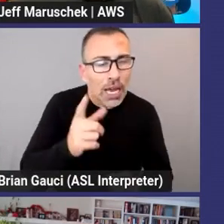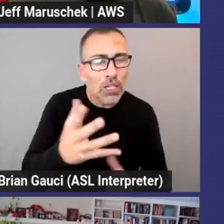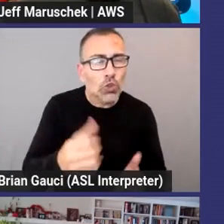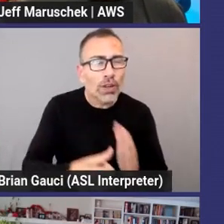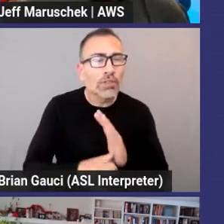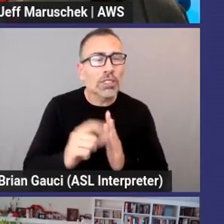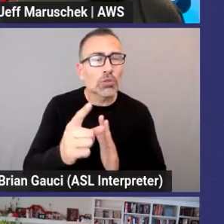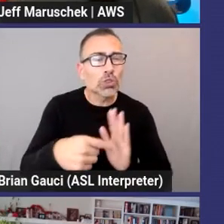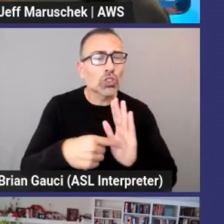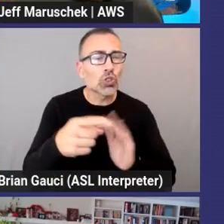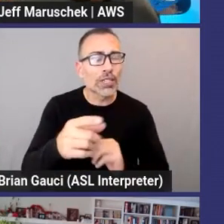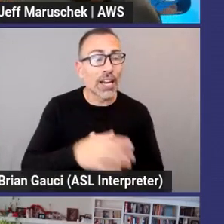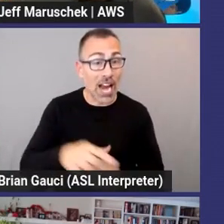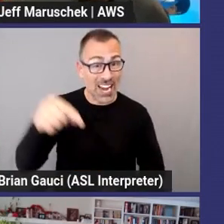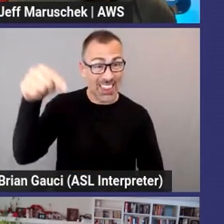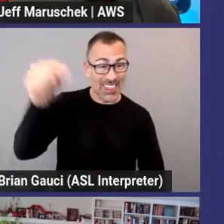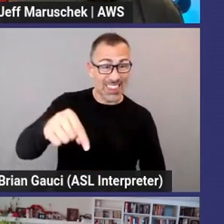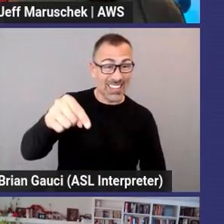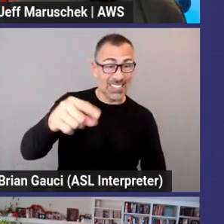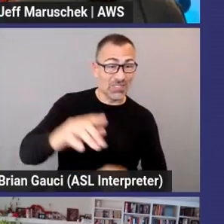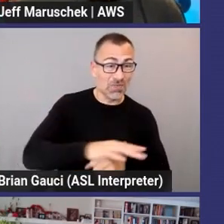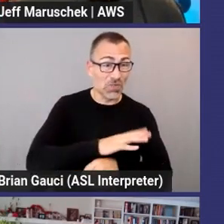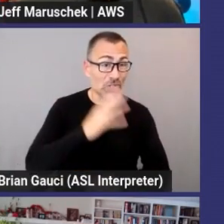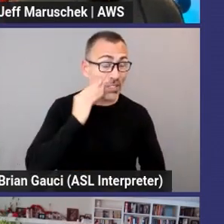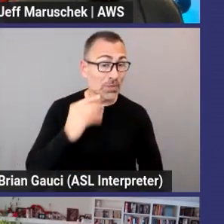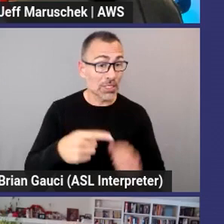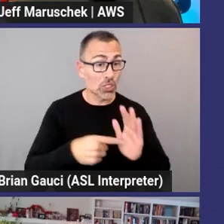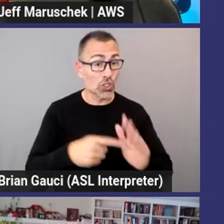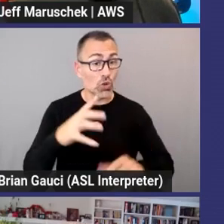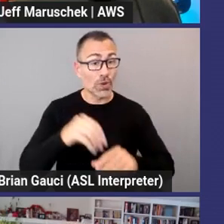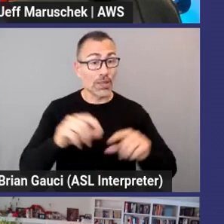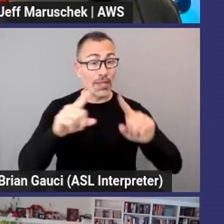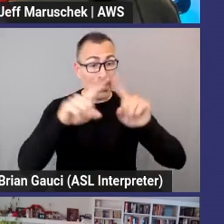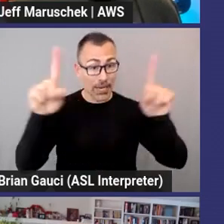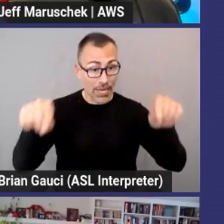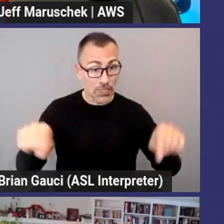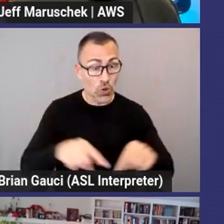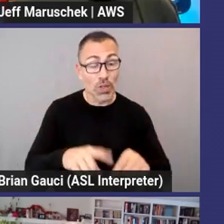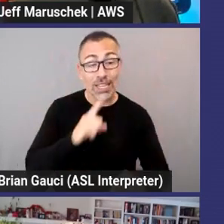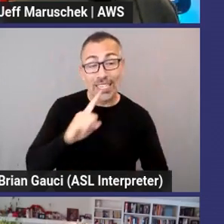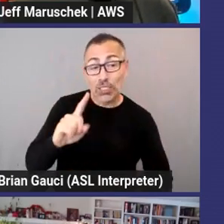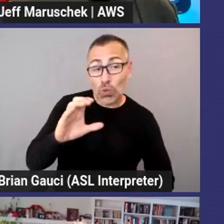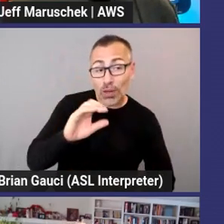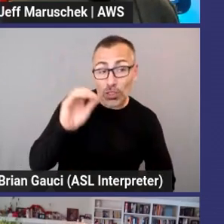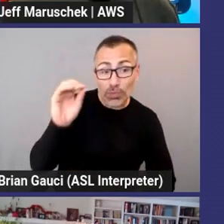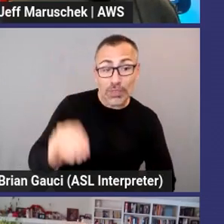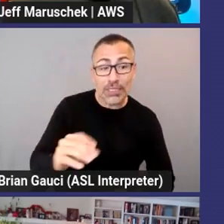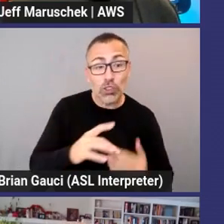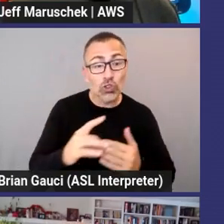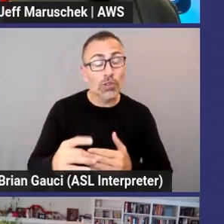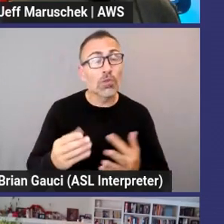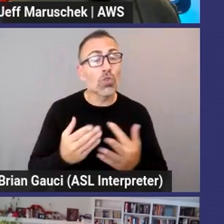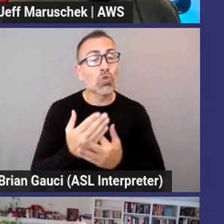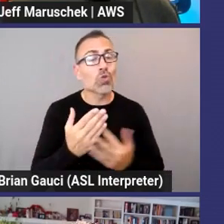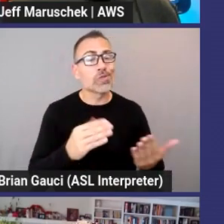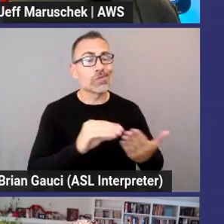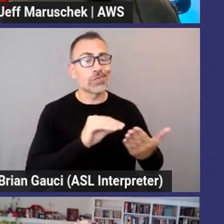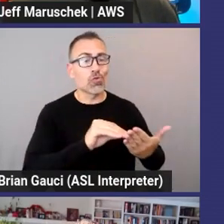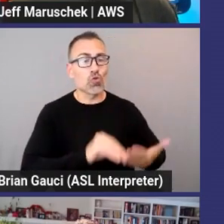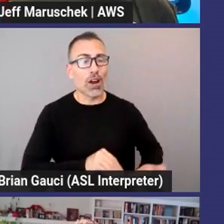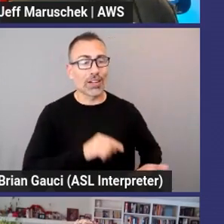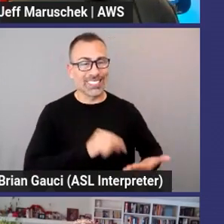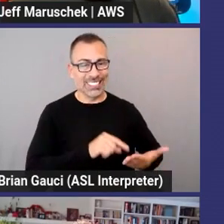here, that entire experience that she showed in the console is 100% driven by these log records here.